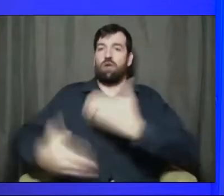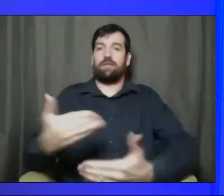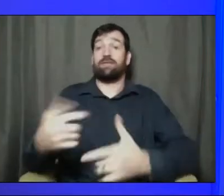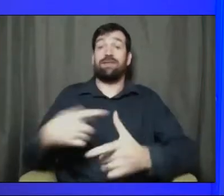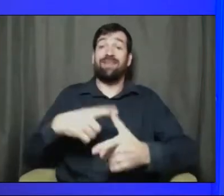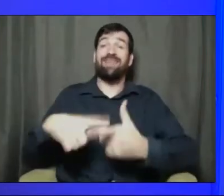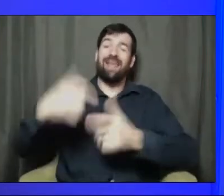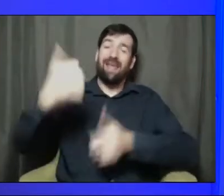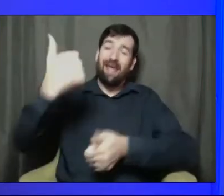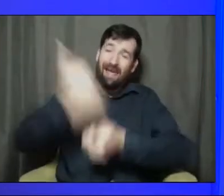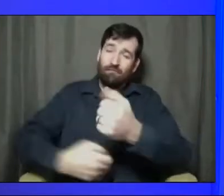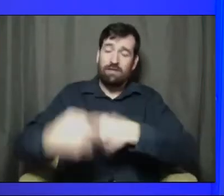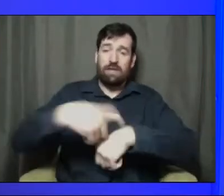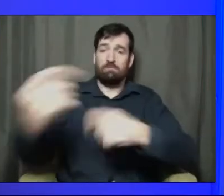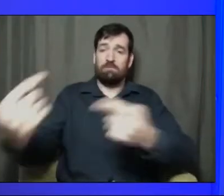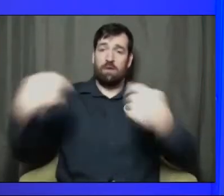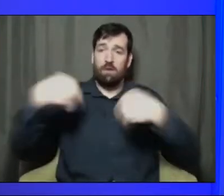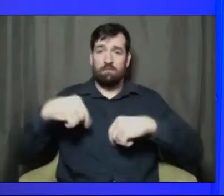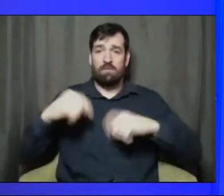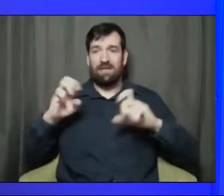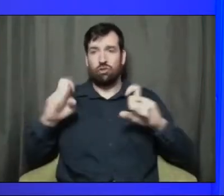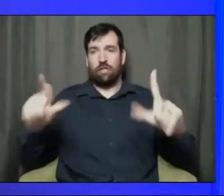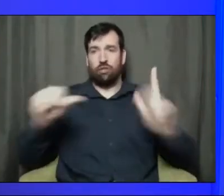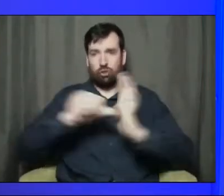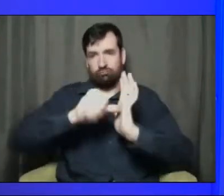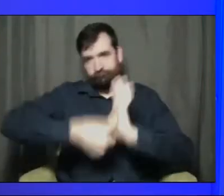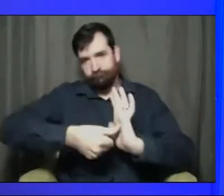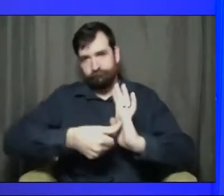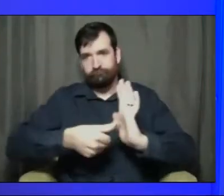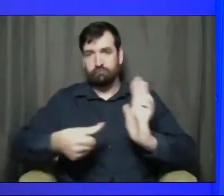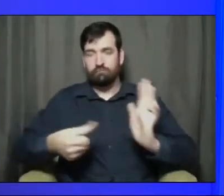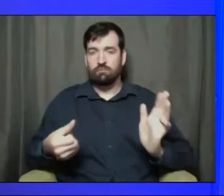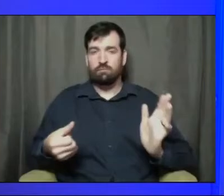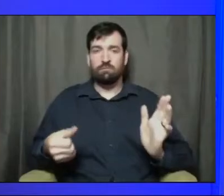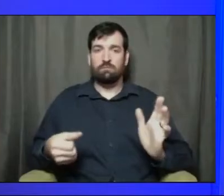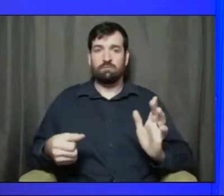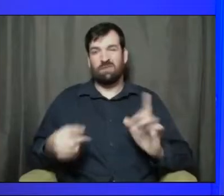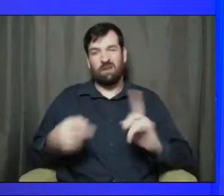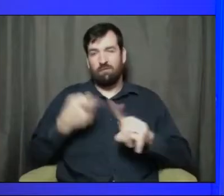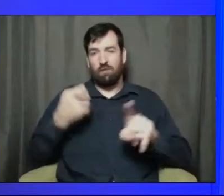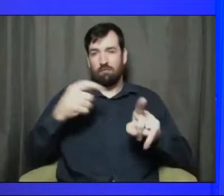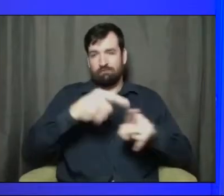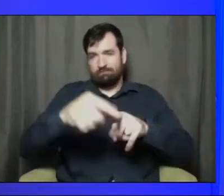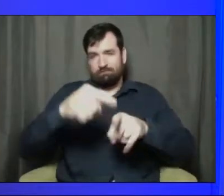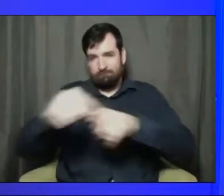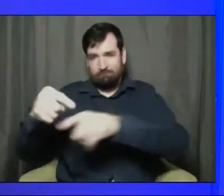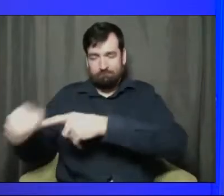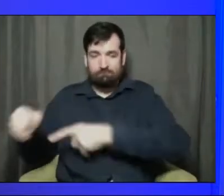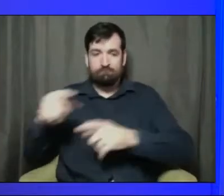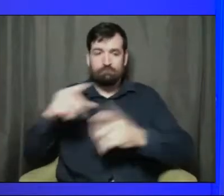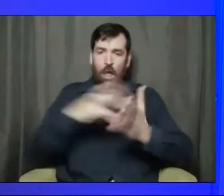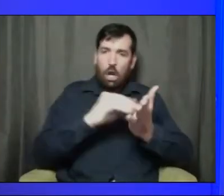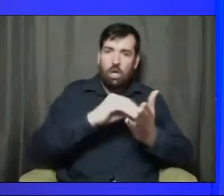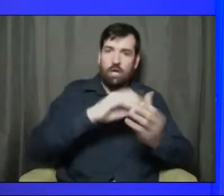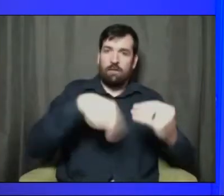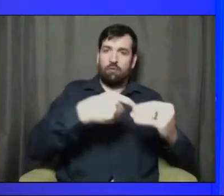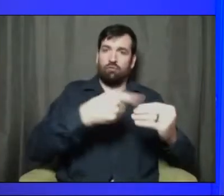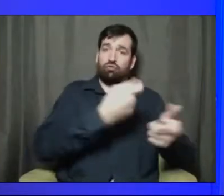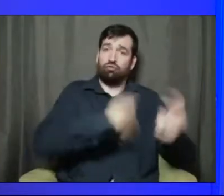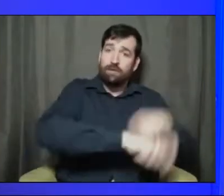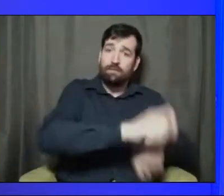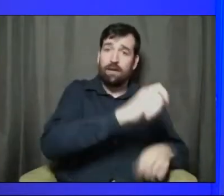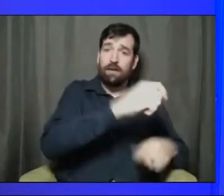that education is reiterated. And that really comes on all avenues. That is learning about the transplant process, about the